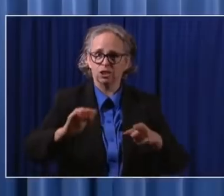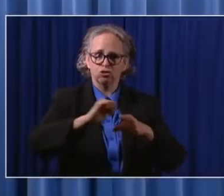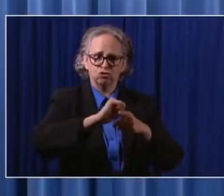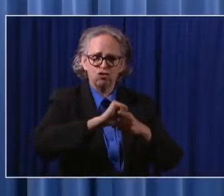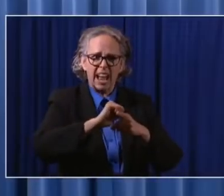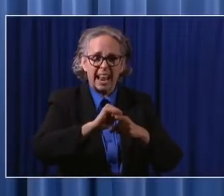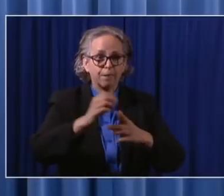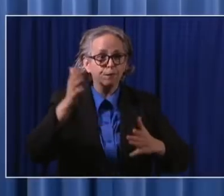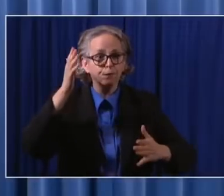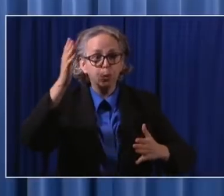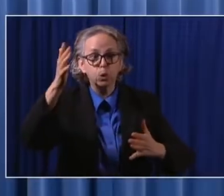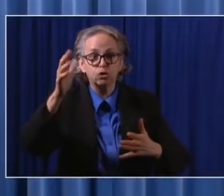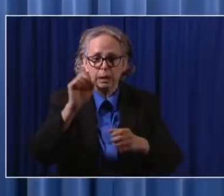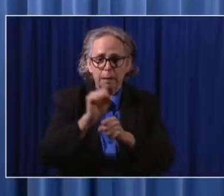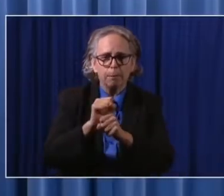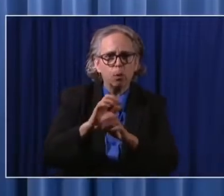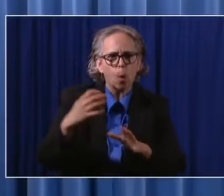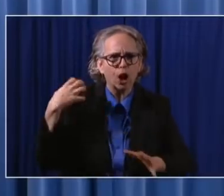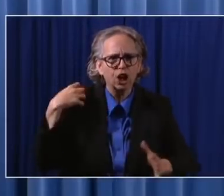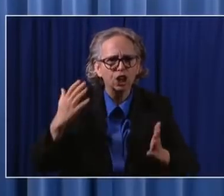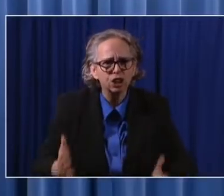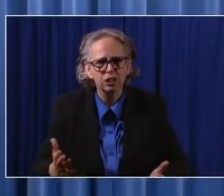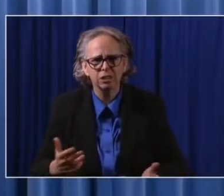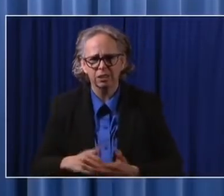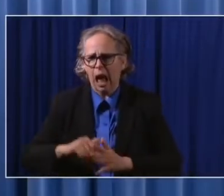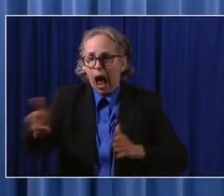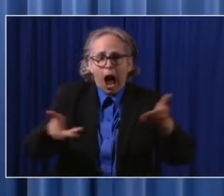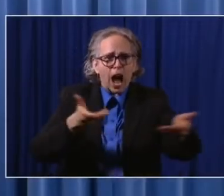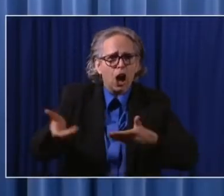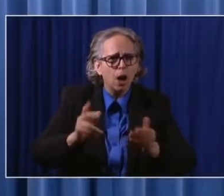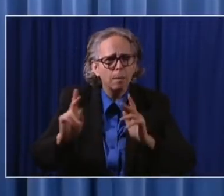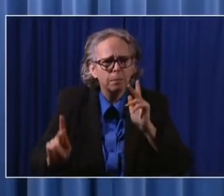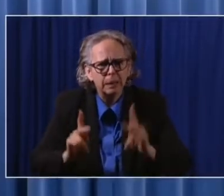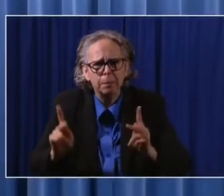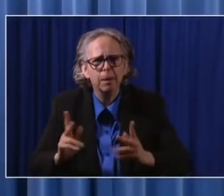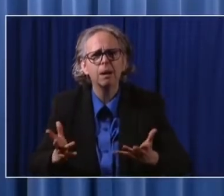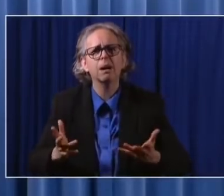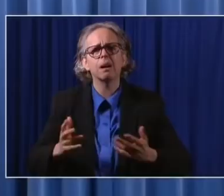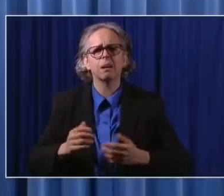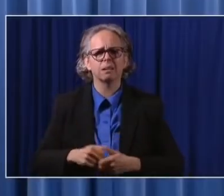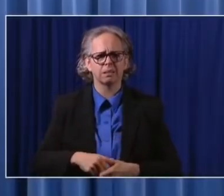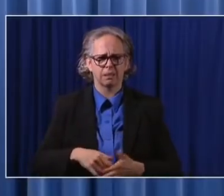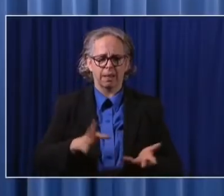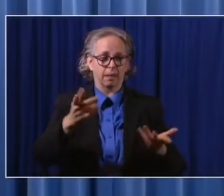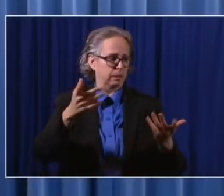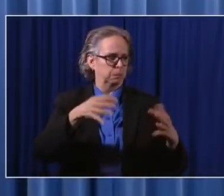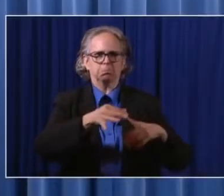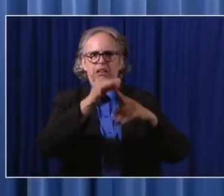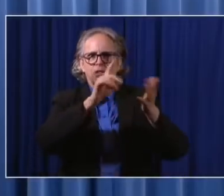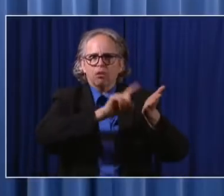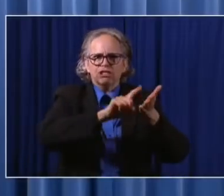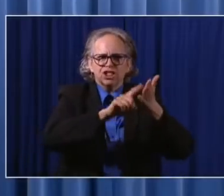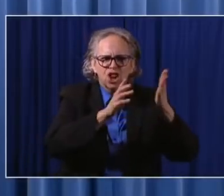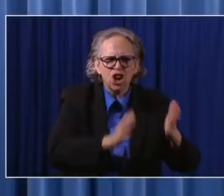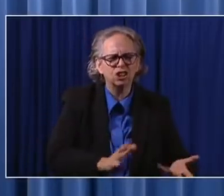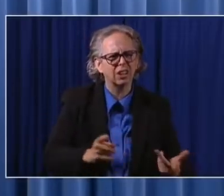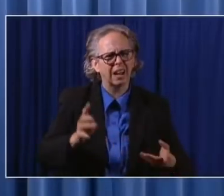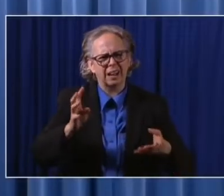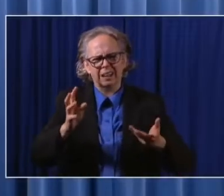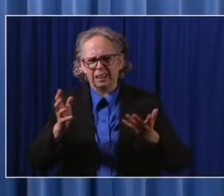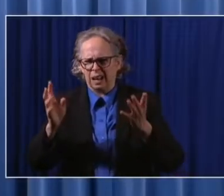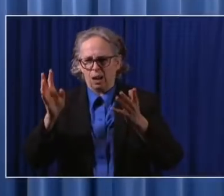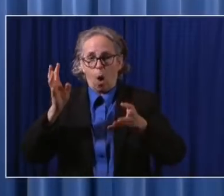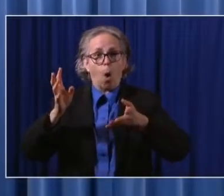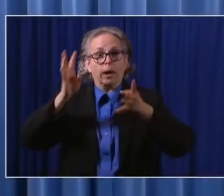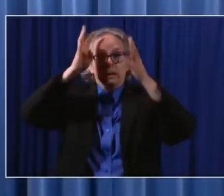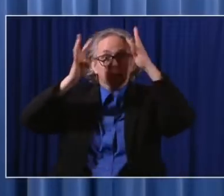They're major employers. They conduct the research in health and technology that makes Ohio a national leader. That's